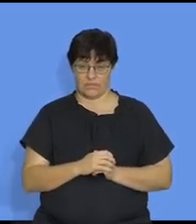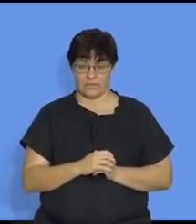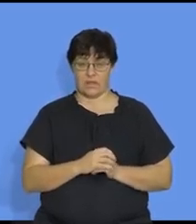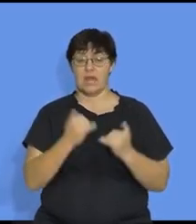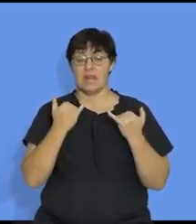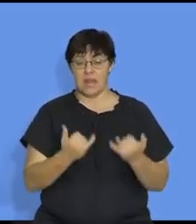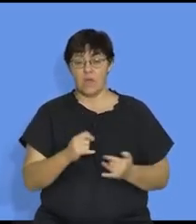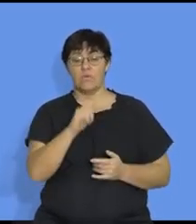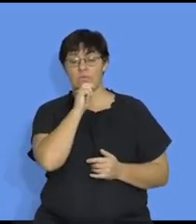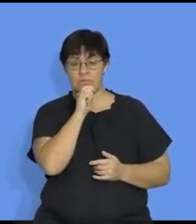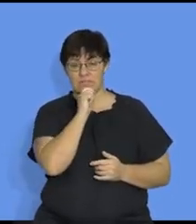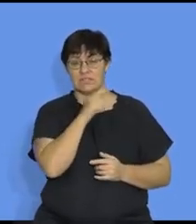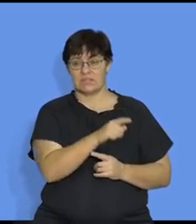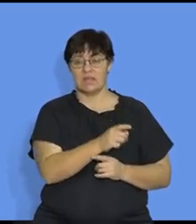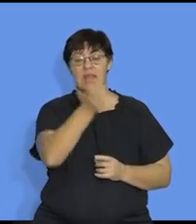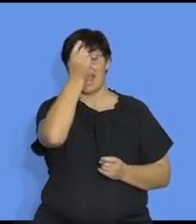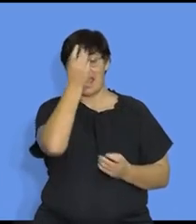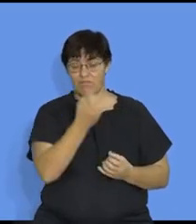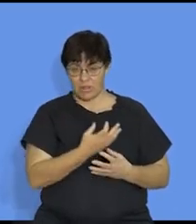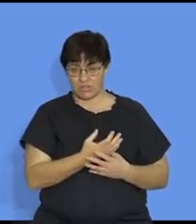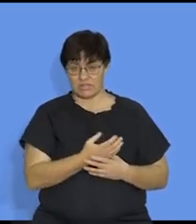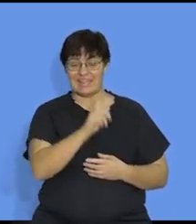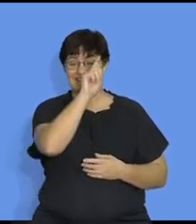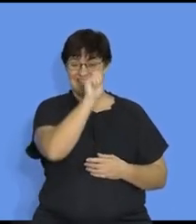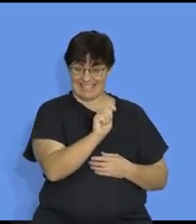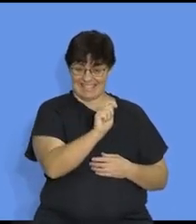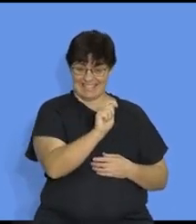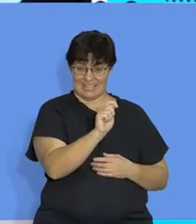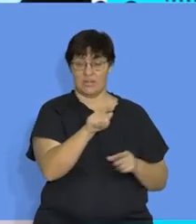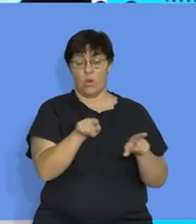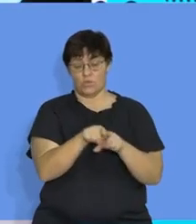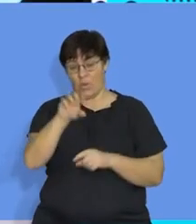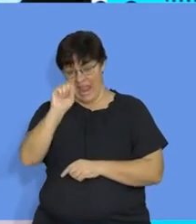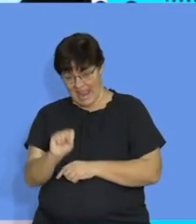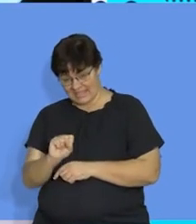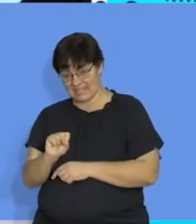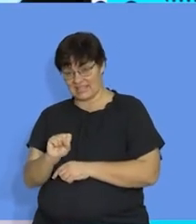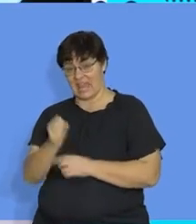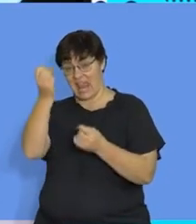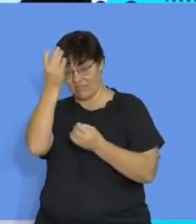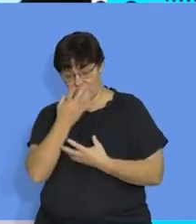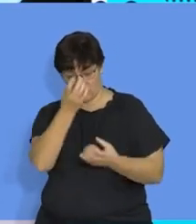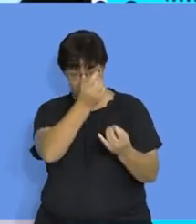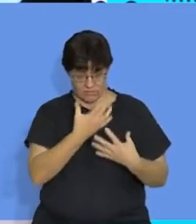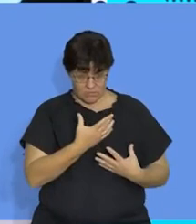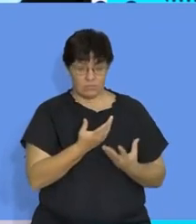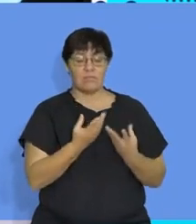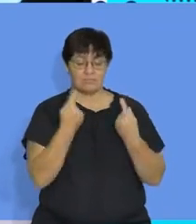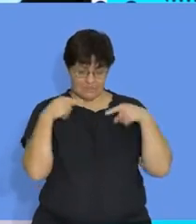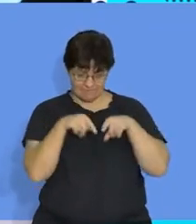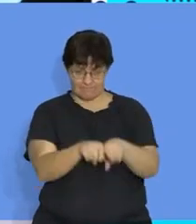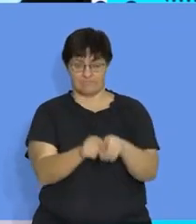Everyone, we are going to use the fact that we have information about a T and an S in order to